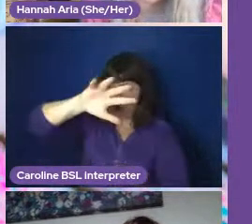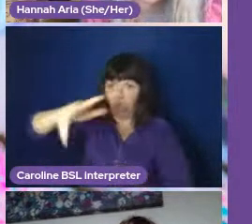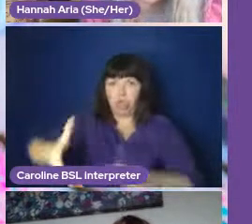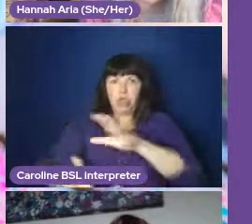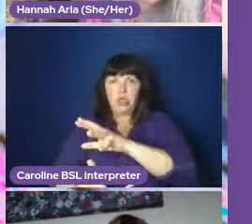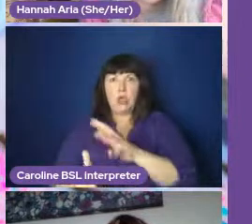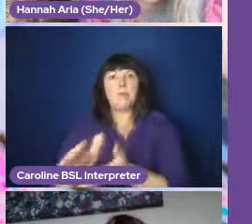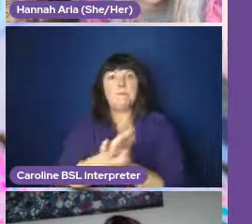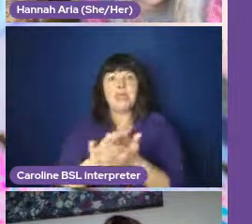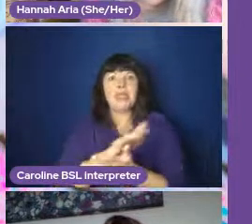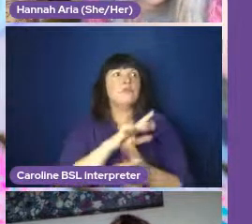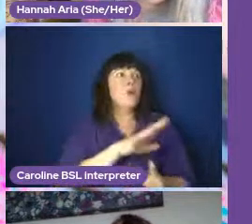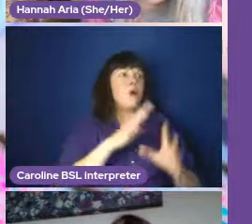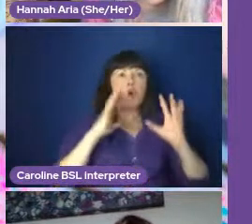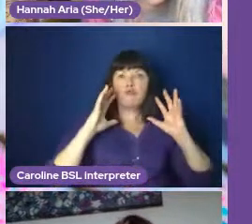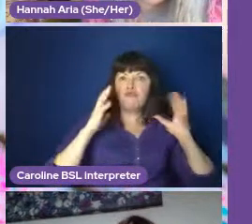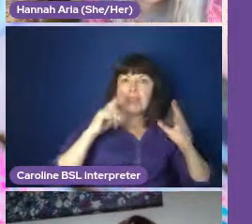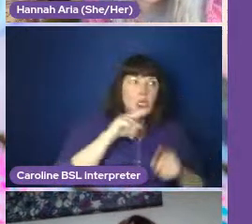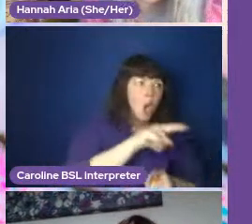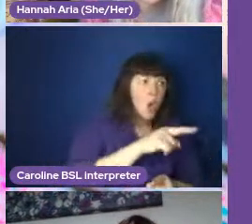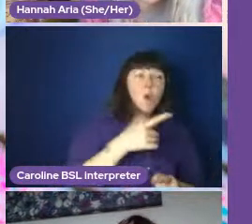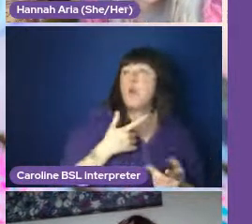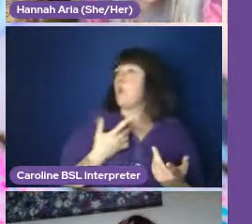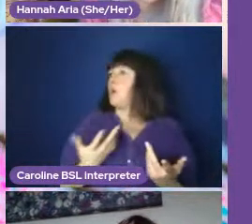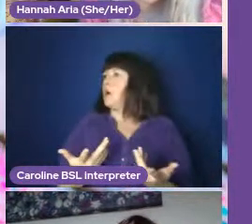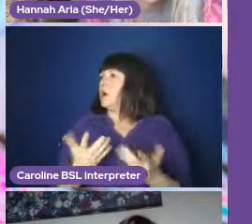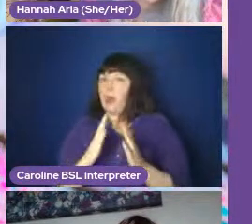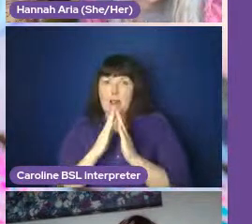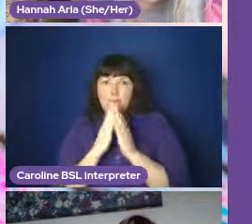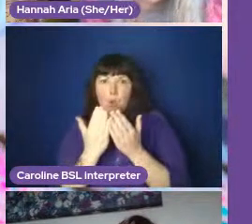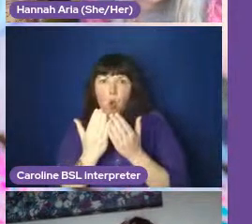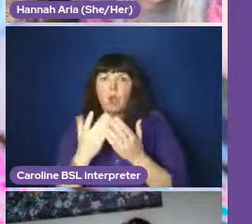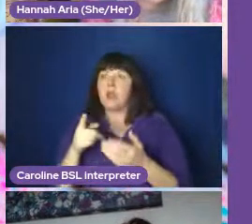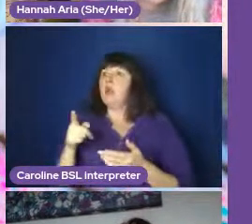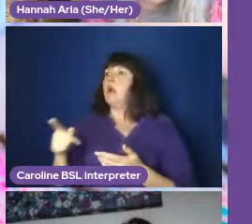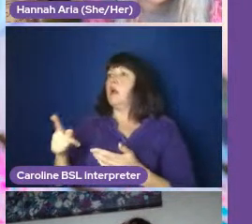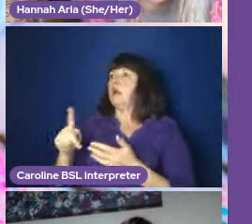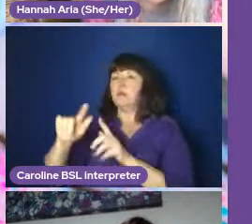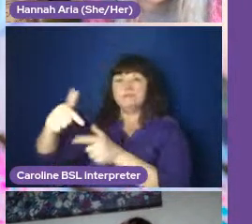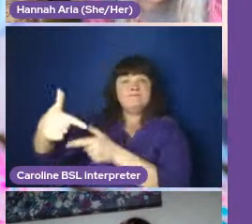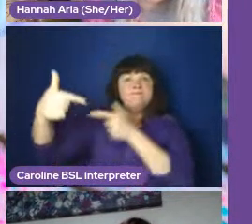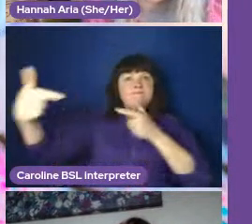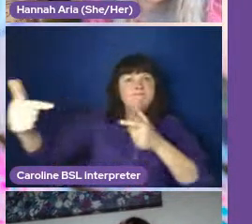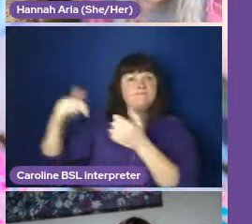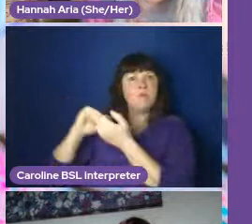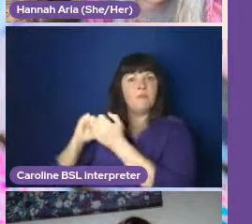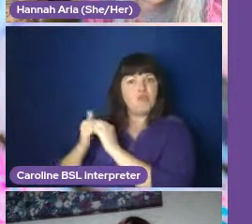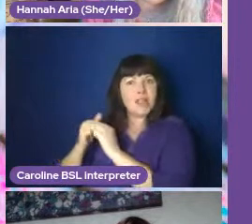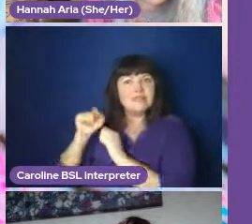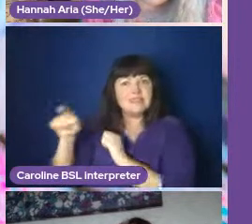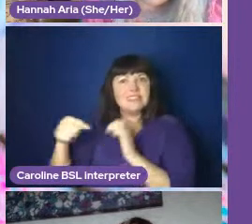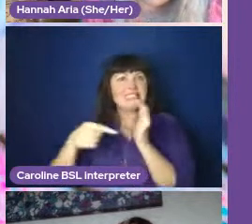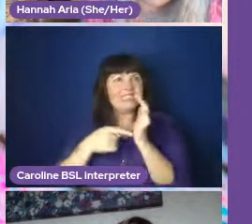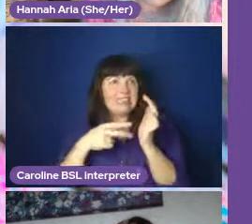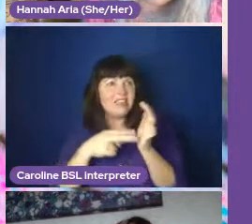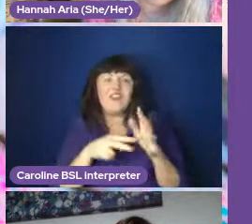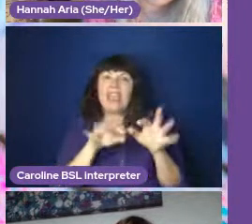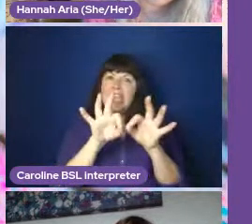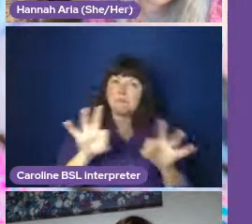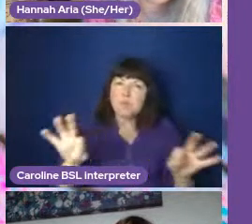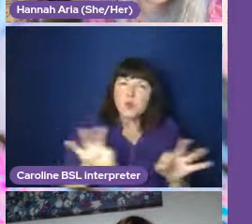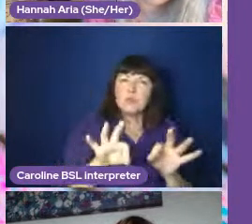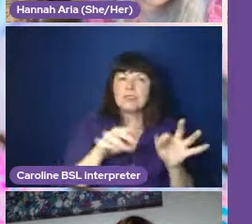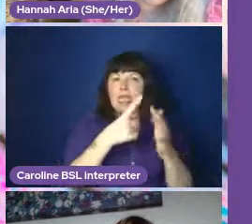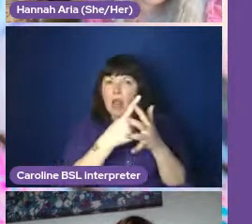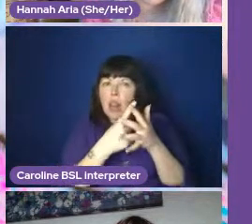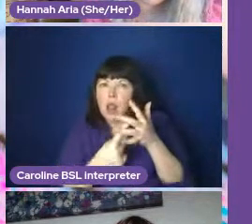the books and the friends and everything, is everything that, you know, means everything nowadays.